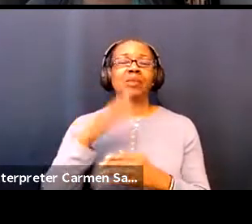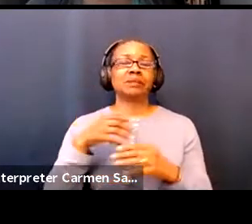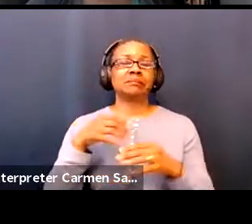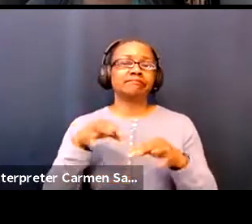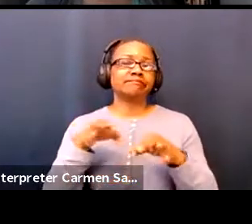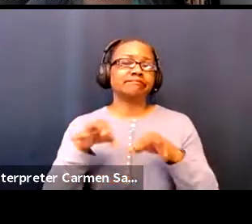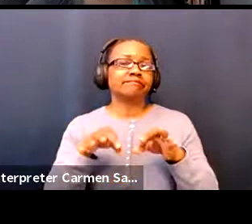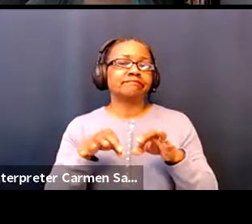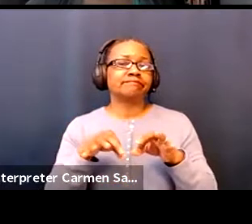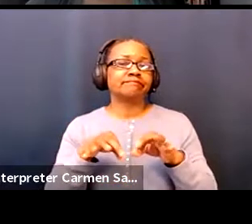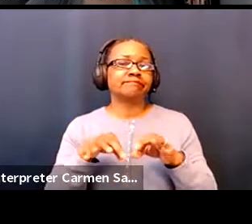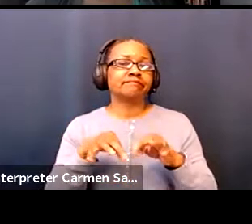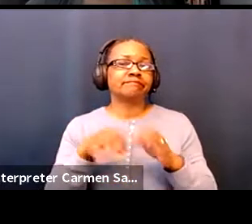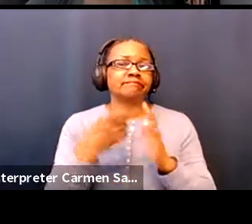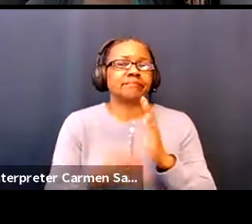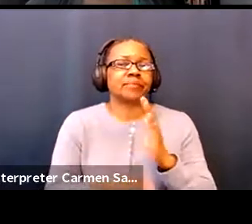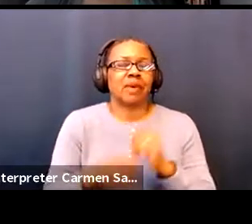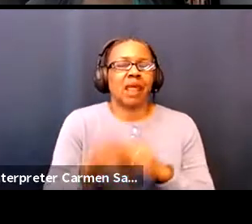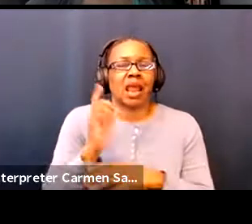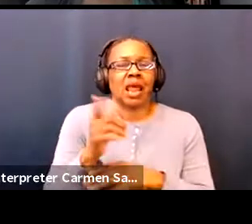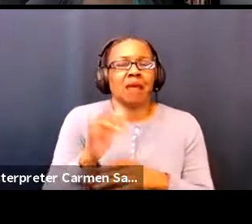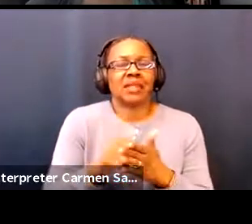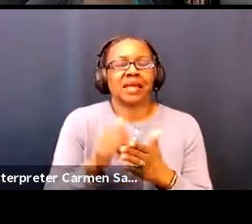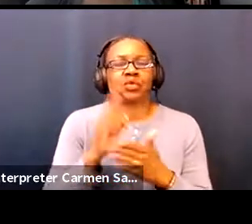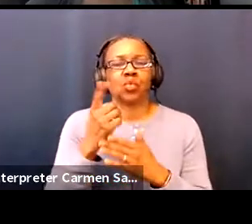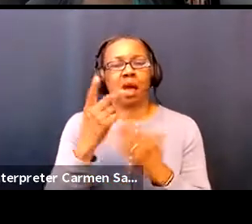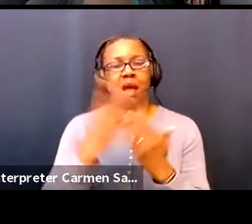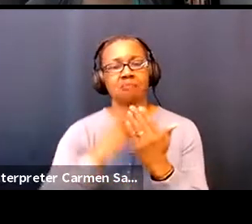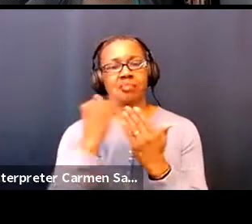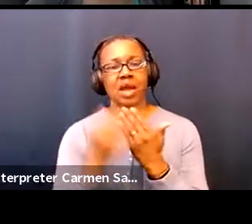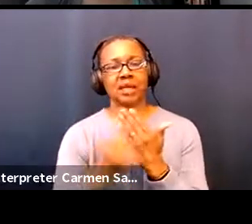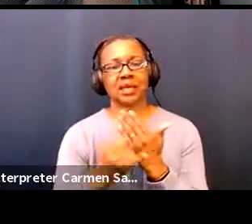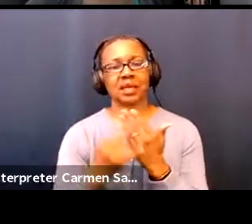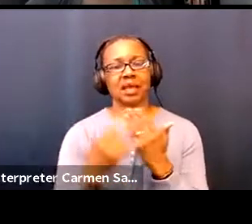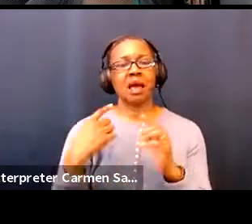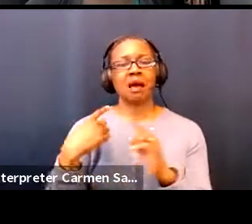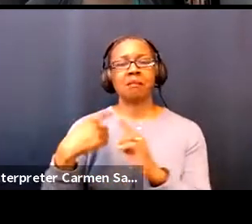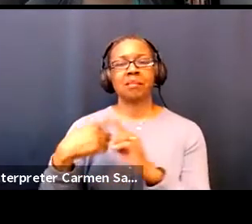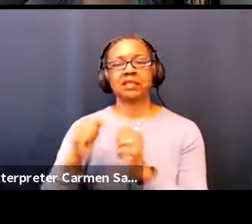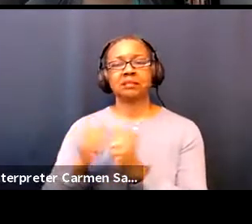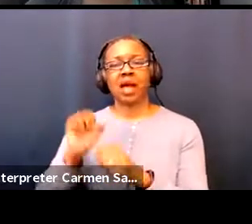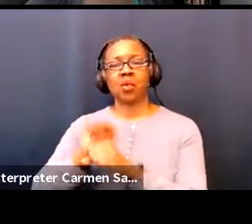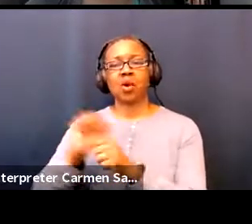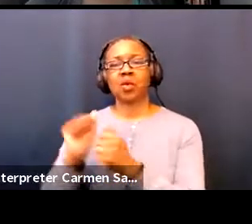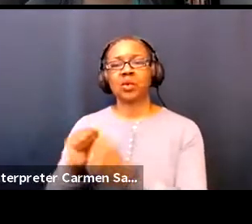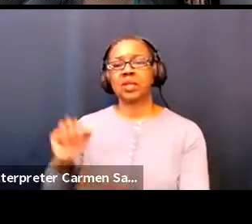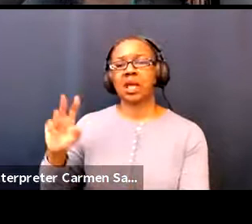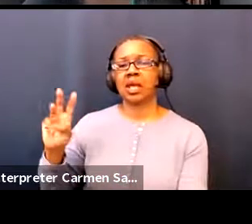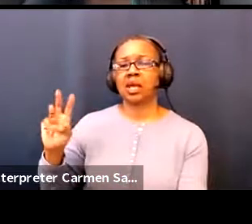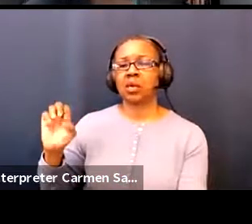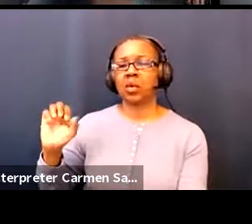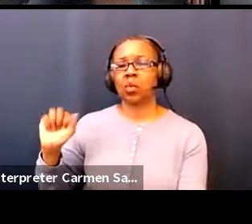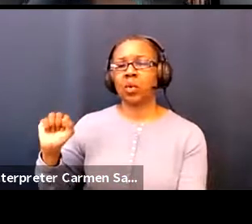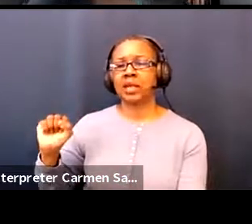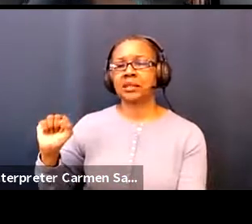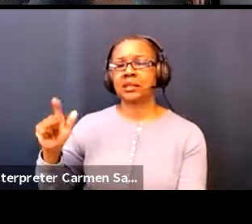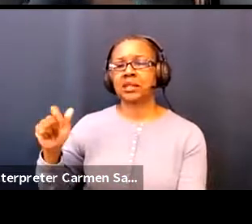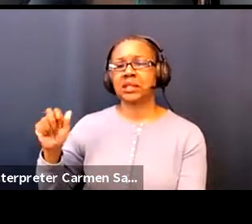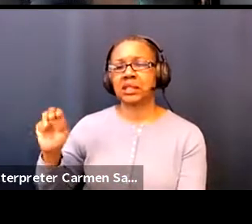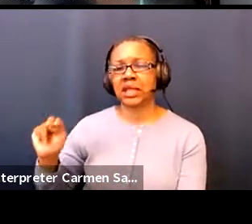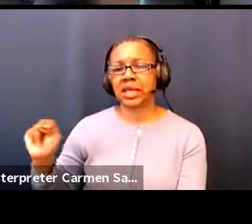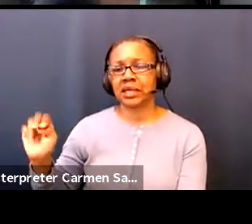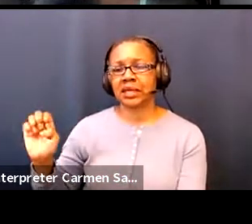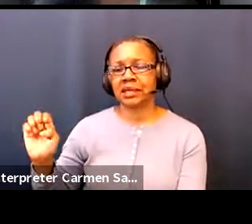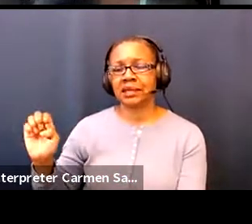that's essentially one of the other projects, in addition to my work with Weslynne on the